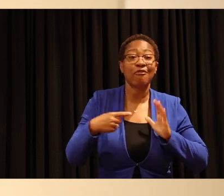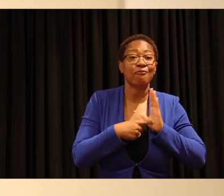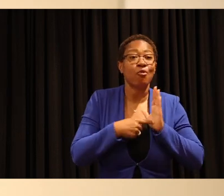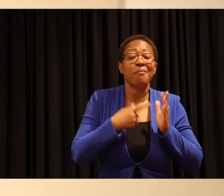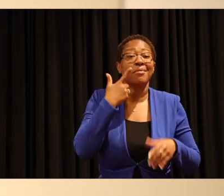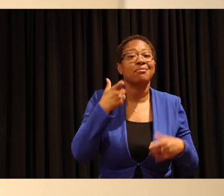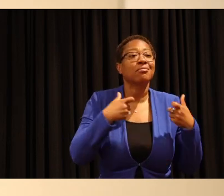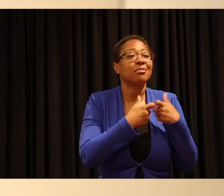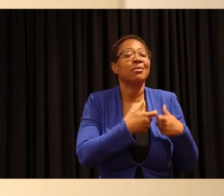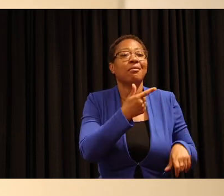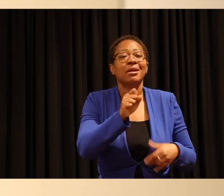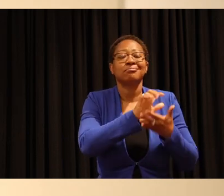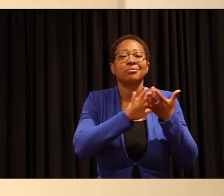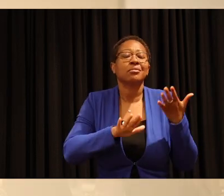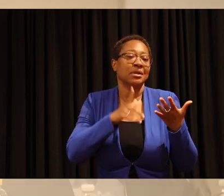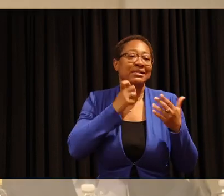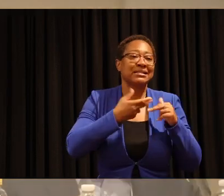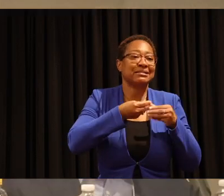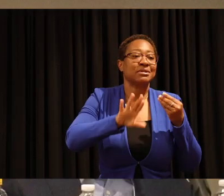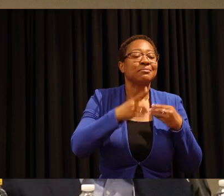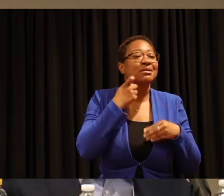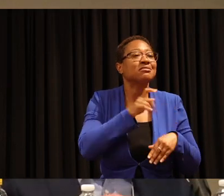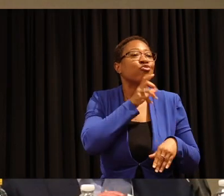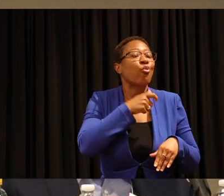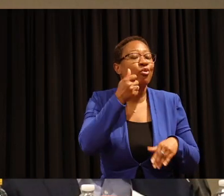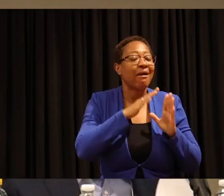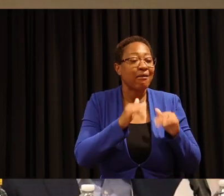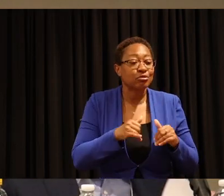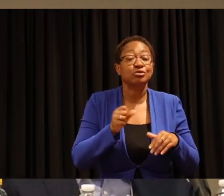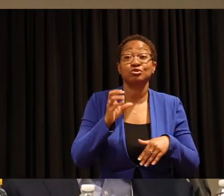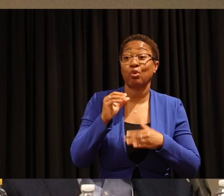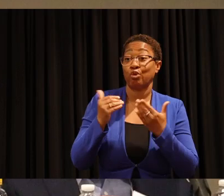homes, but we're also gonna have to have new housing available for people.